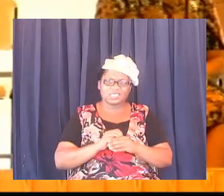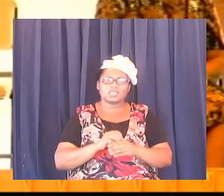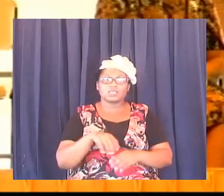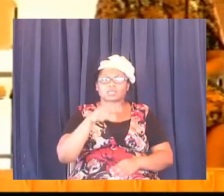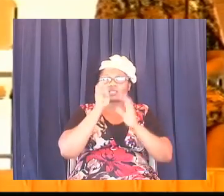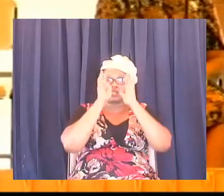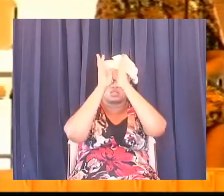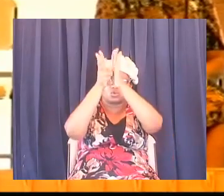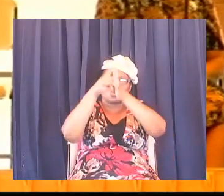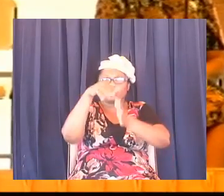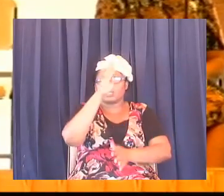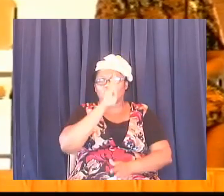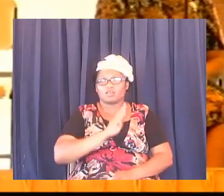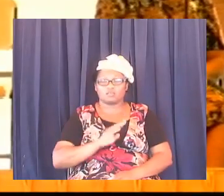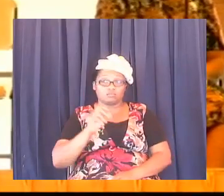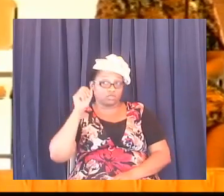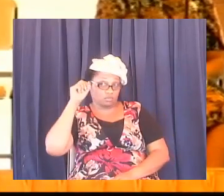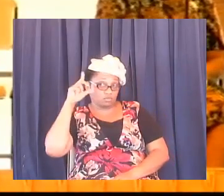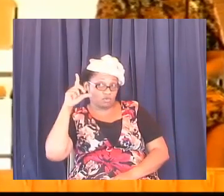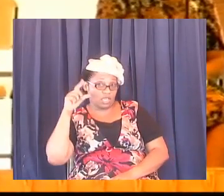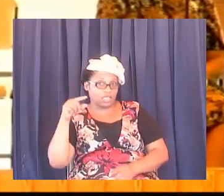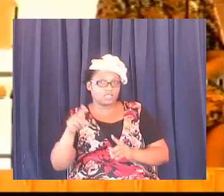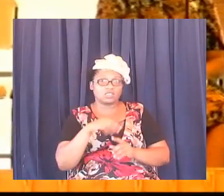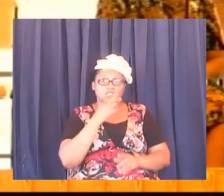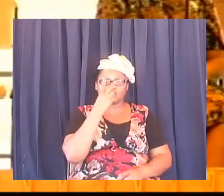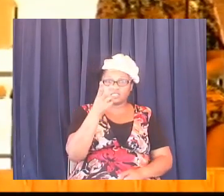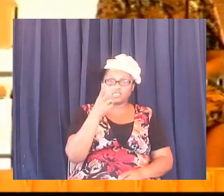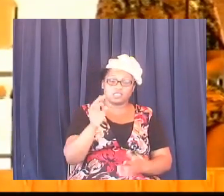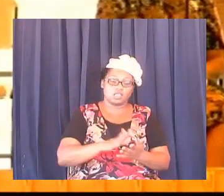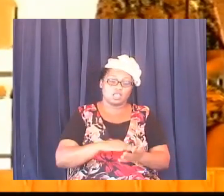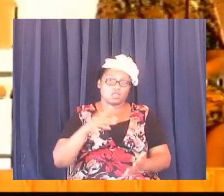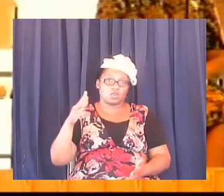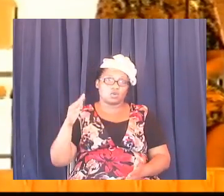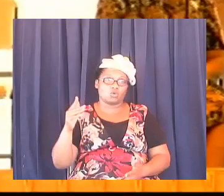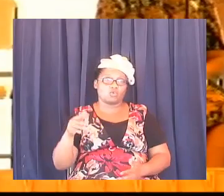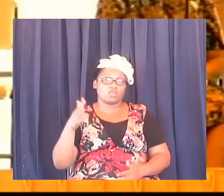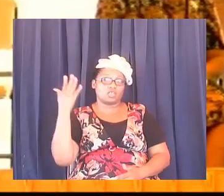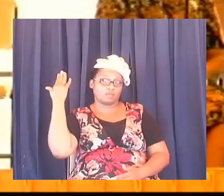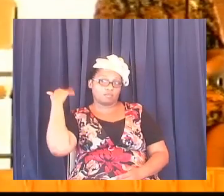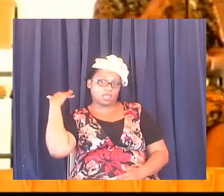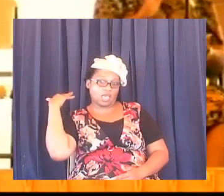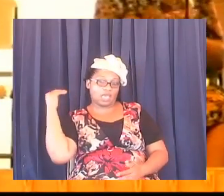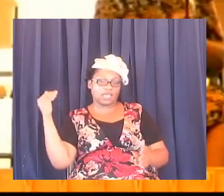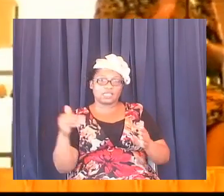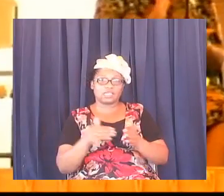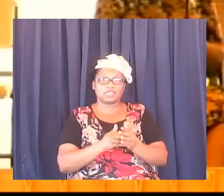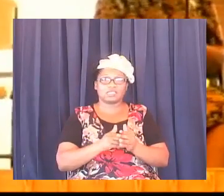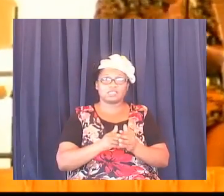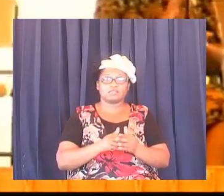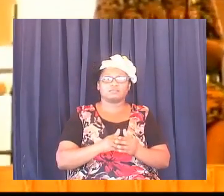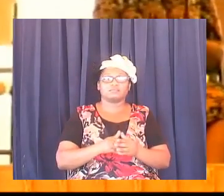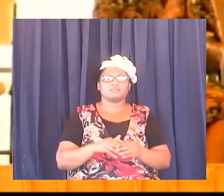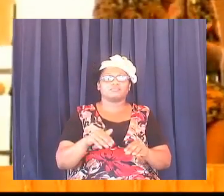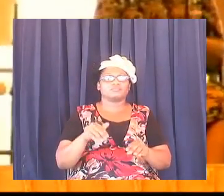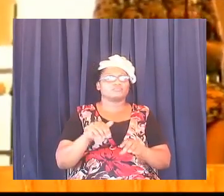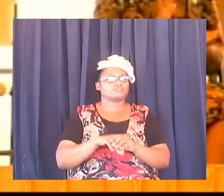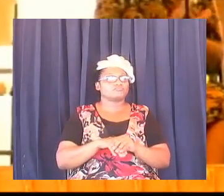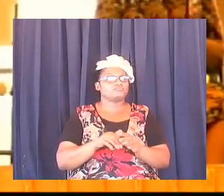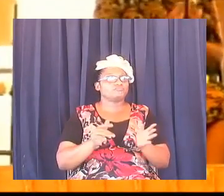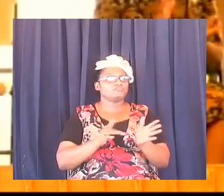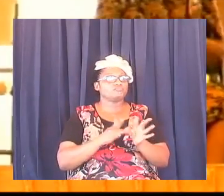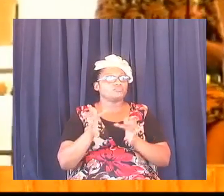surprised to see the glory behind it. Praise God. And these are my few words in Jesus' name.